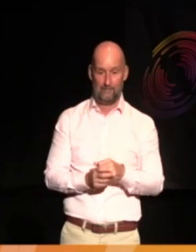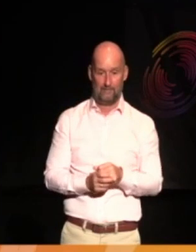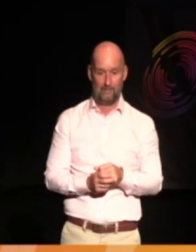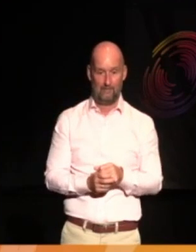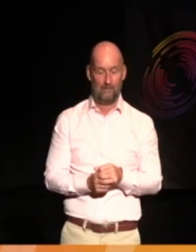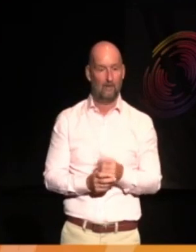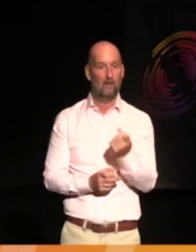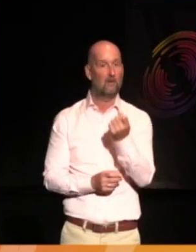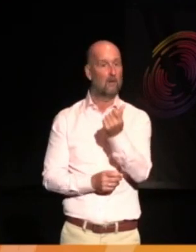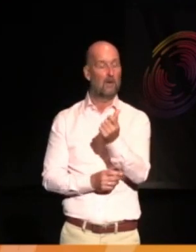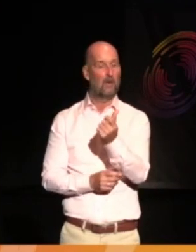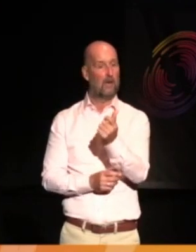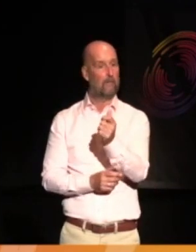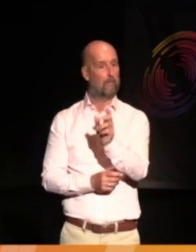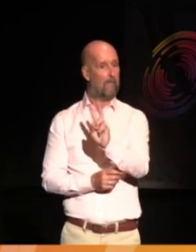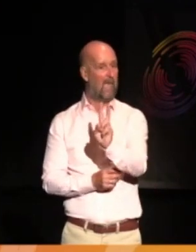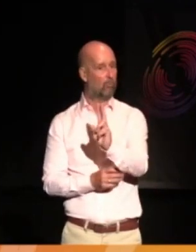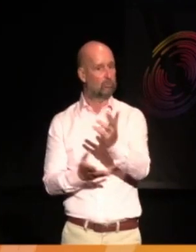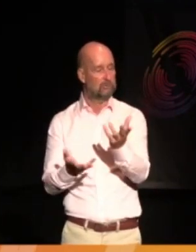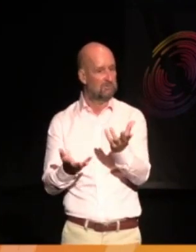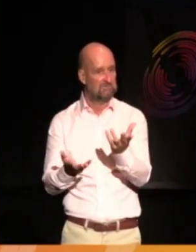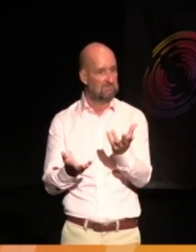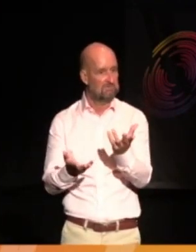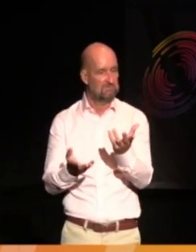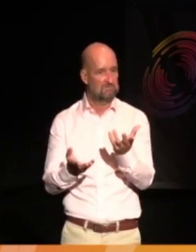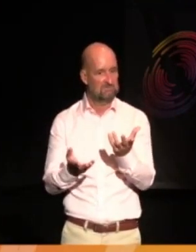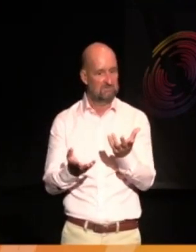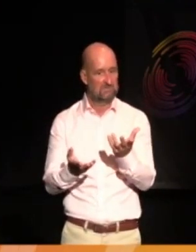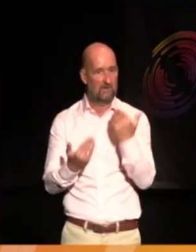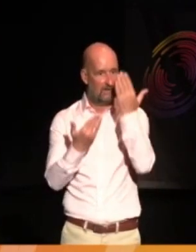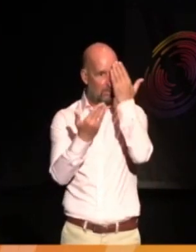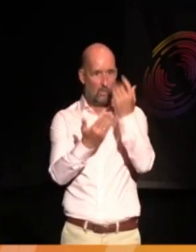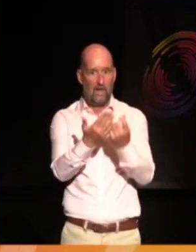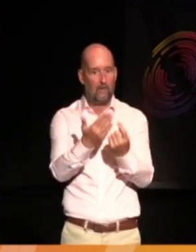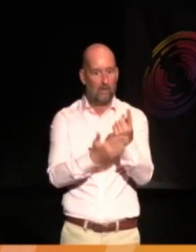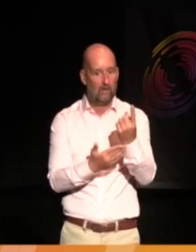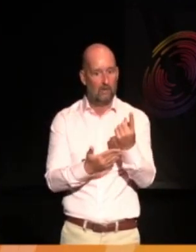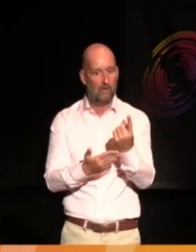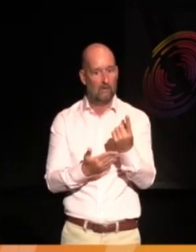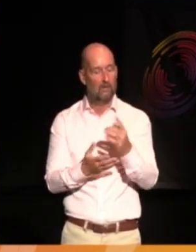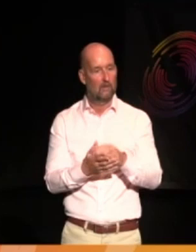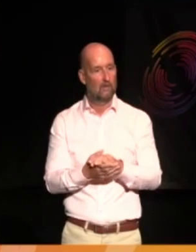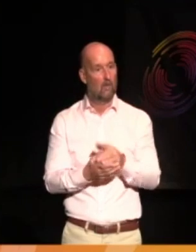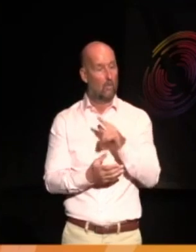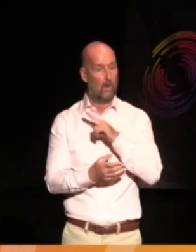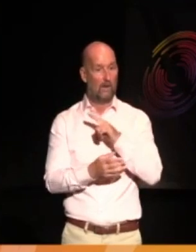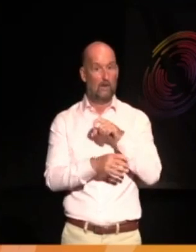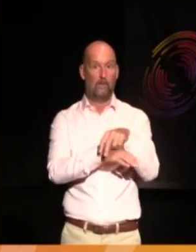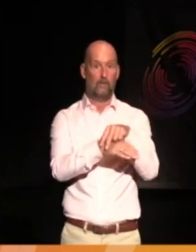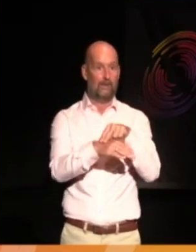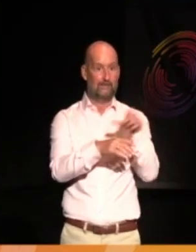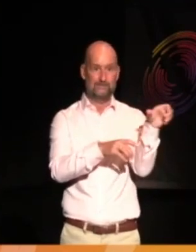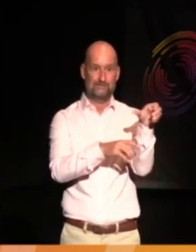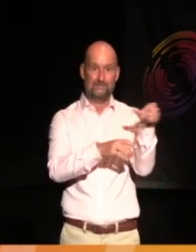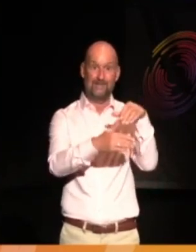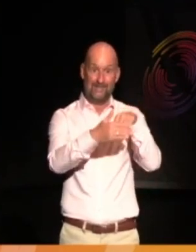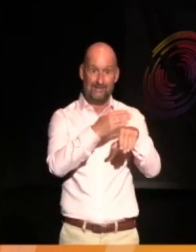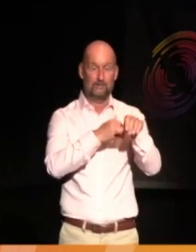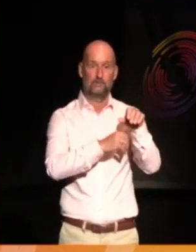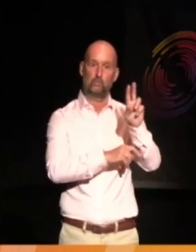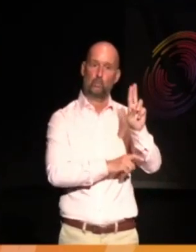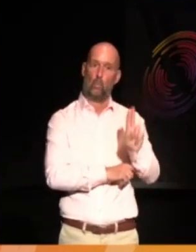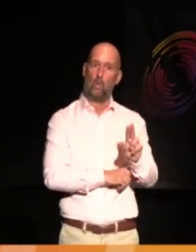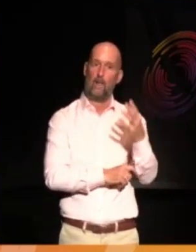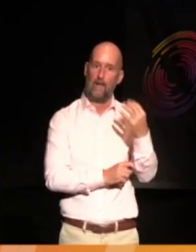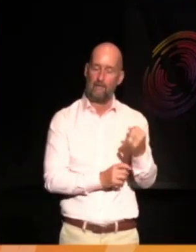few parents I speak to know that there is this sort of infiltration of the police into the schooling system in our city.